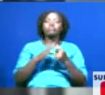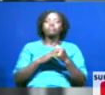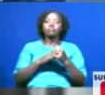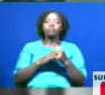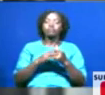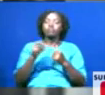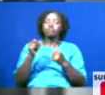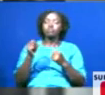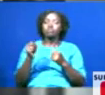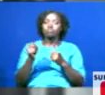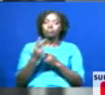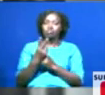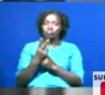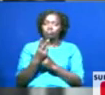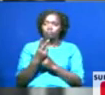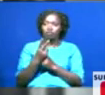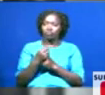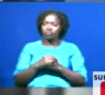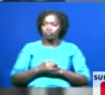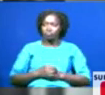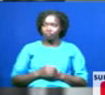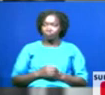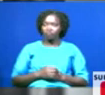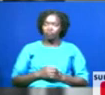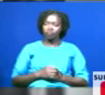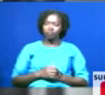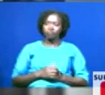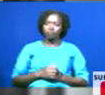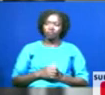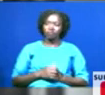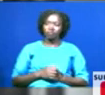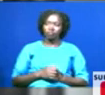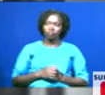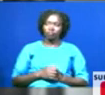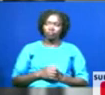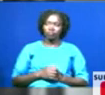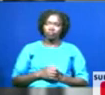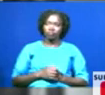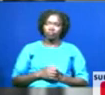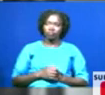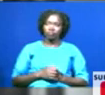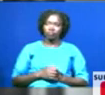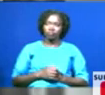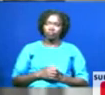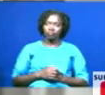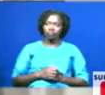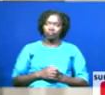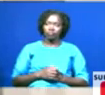2012. Jackie Wambiru, The Cabinet.